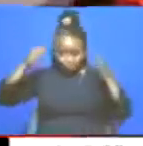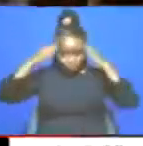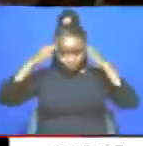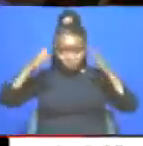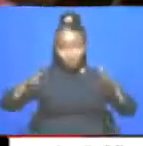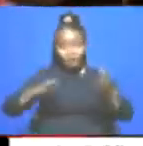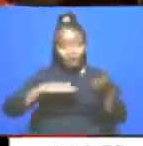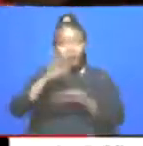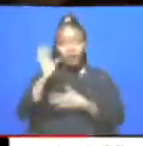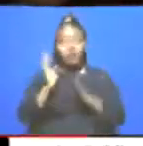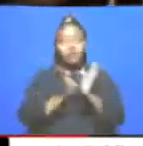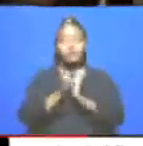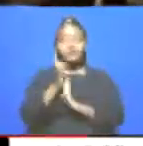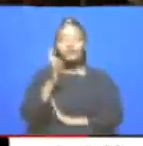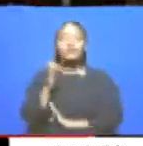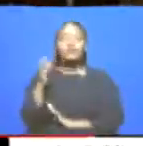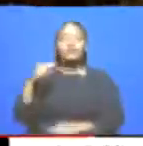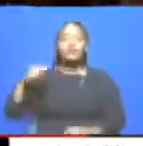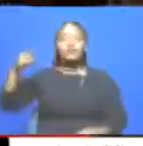frontier.